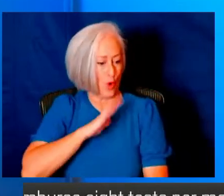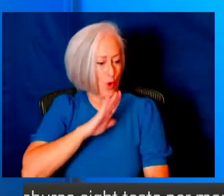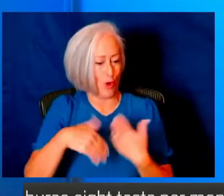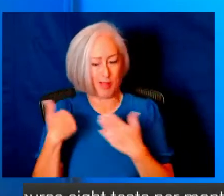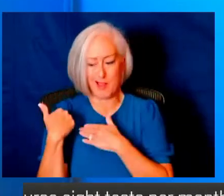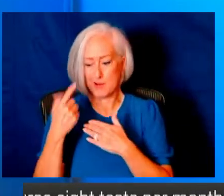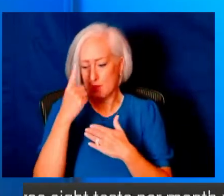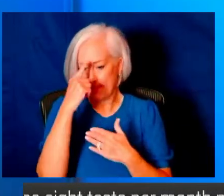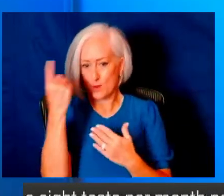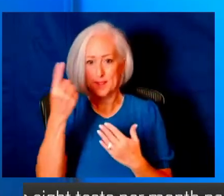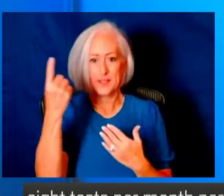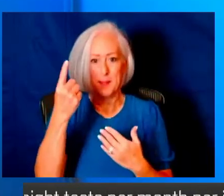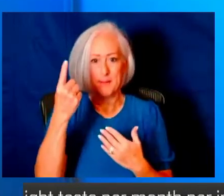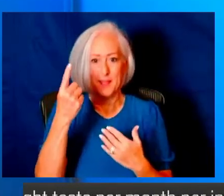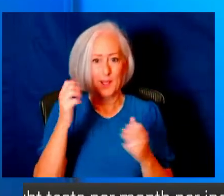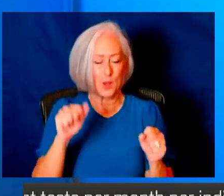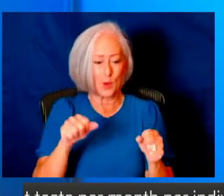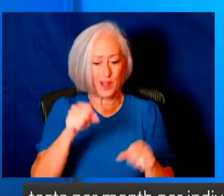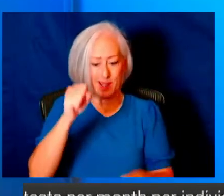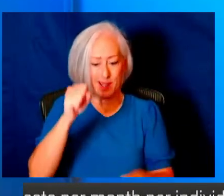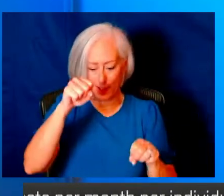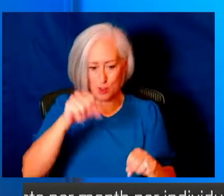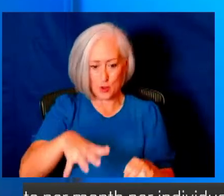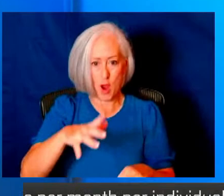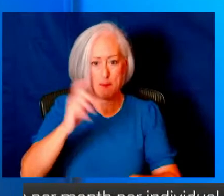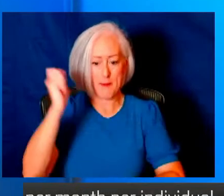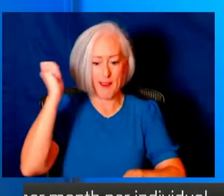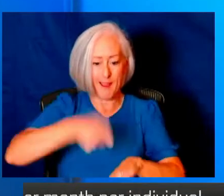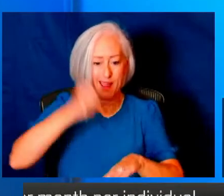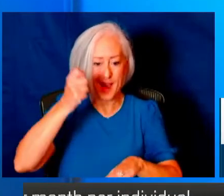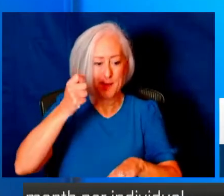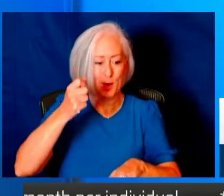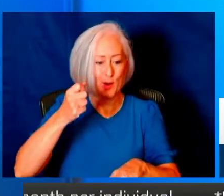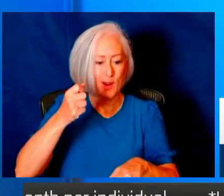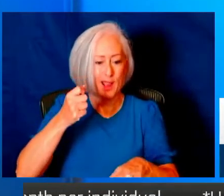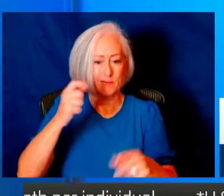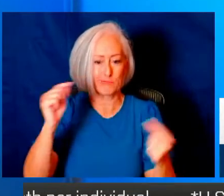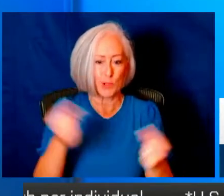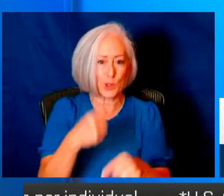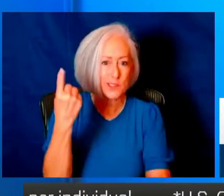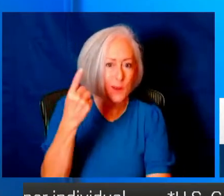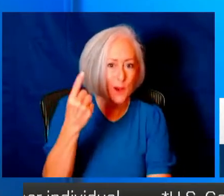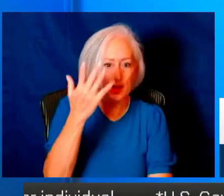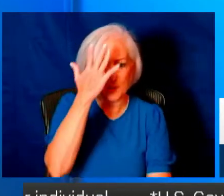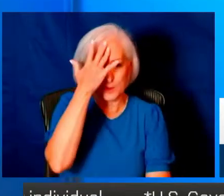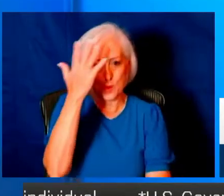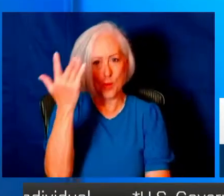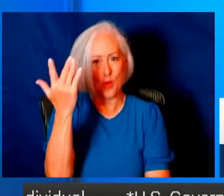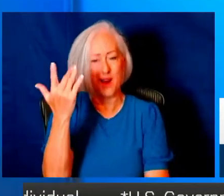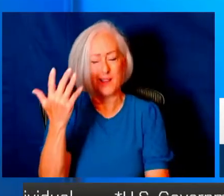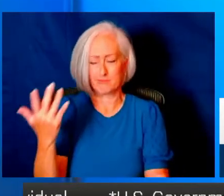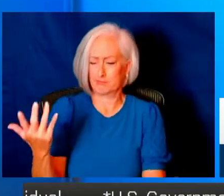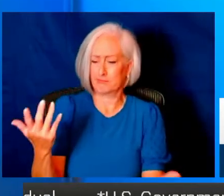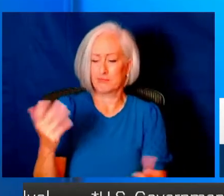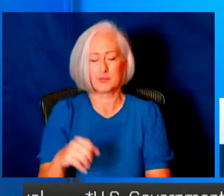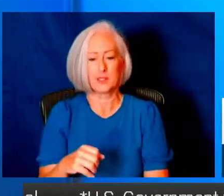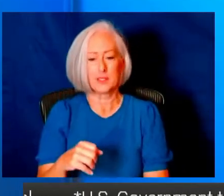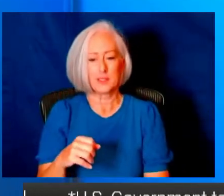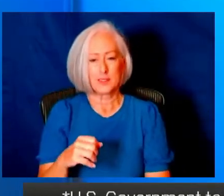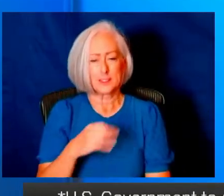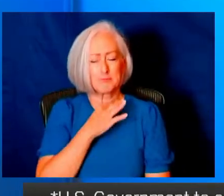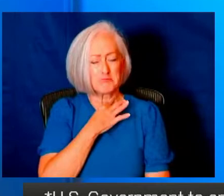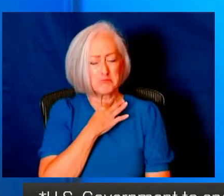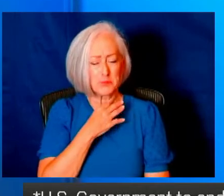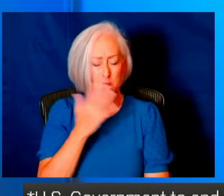all drop a hammer on somebody's foot or whatever it may be. So why? Like, really question yourself. Why are they